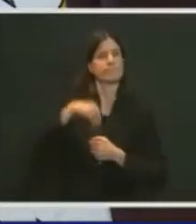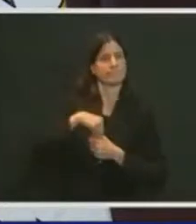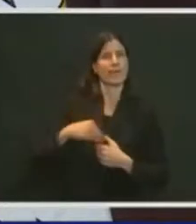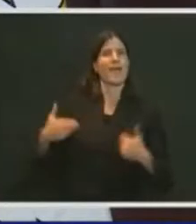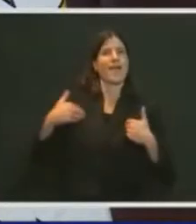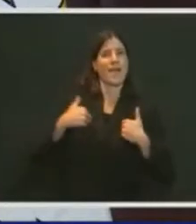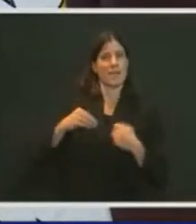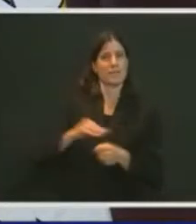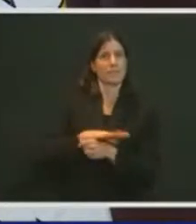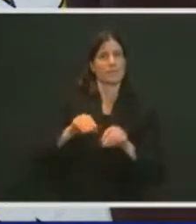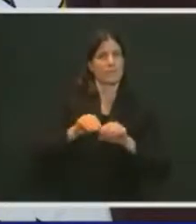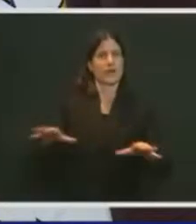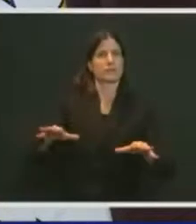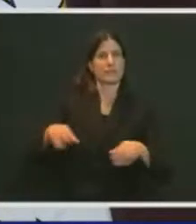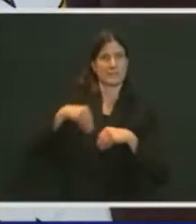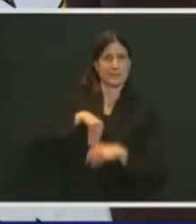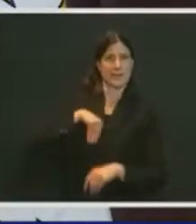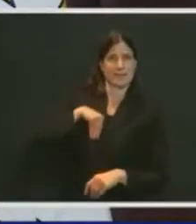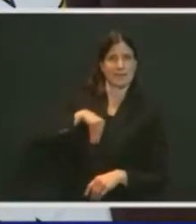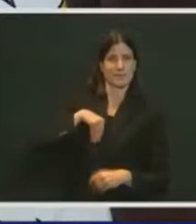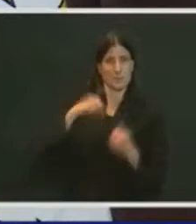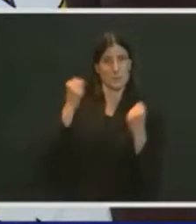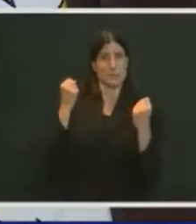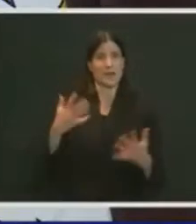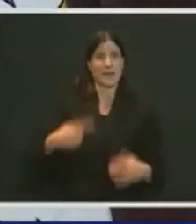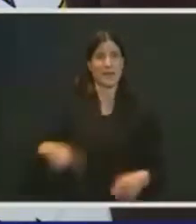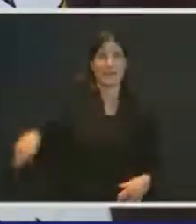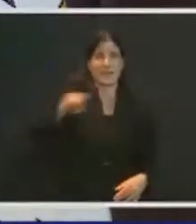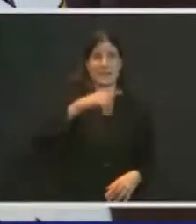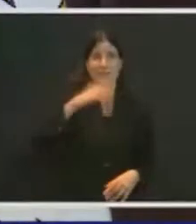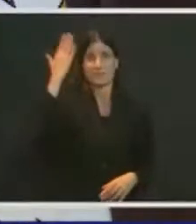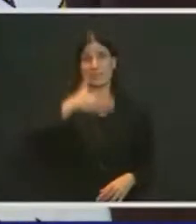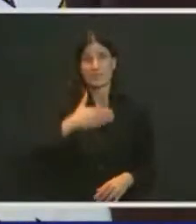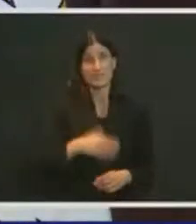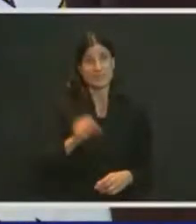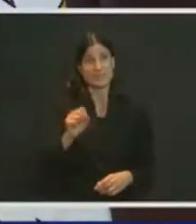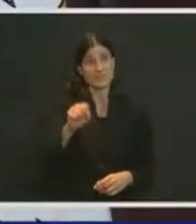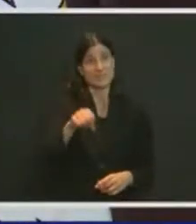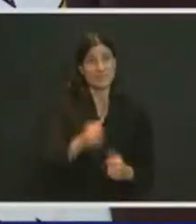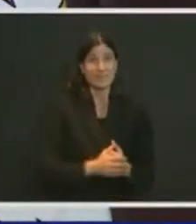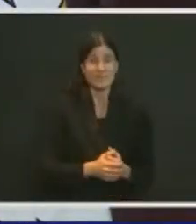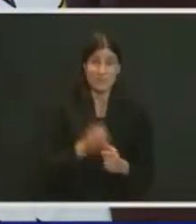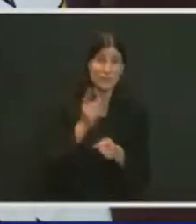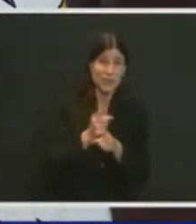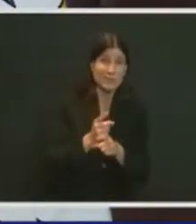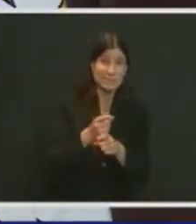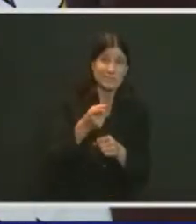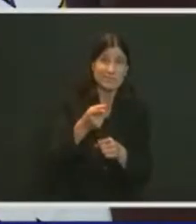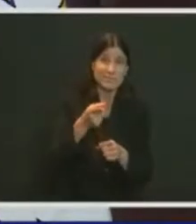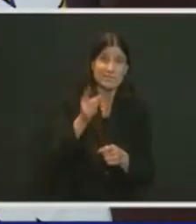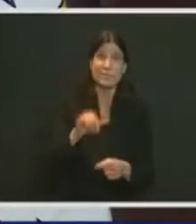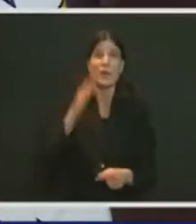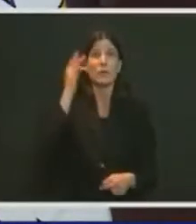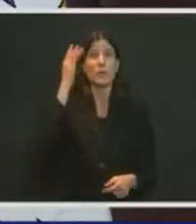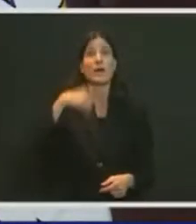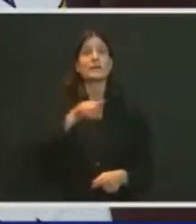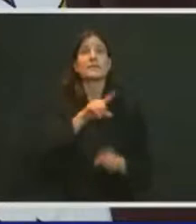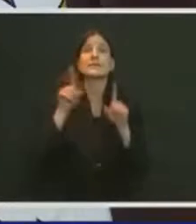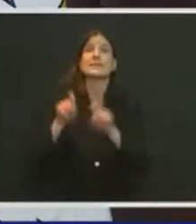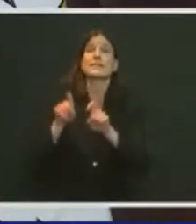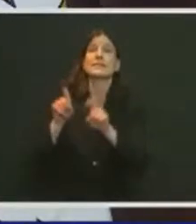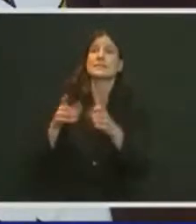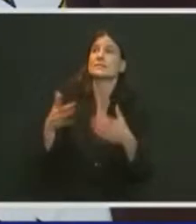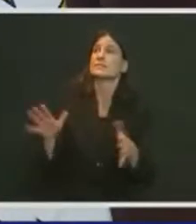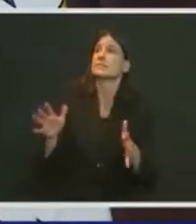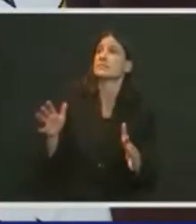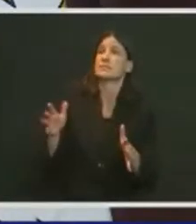about helps reaffirm the message that we've said, that testing whether you have a positive test or a negative test,